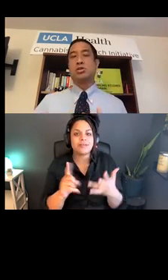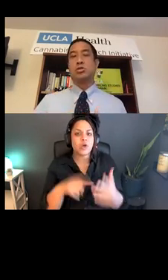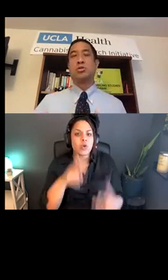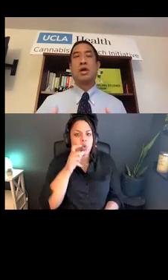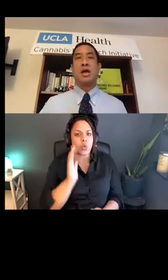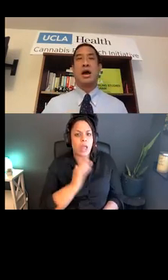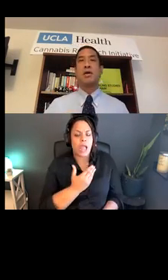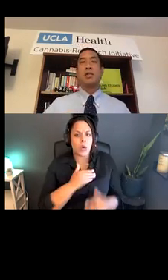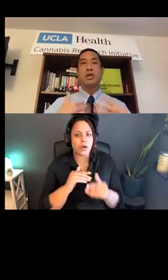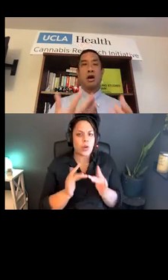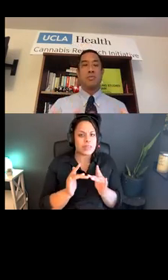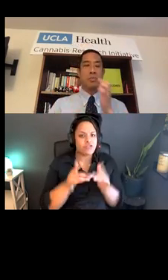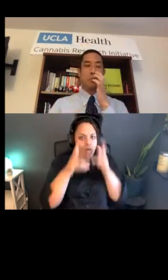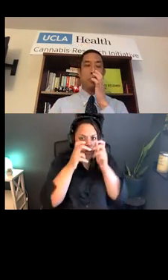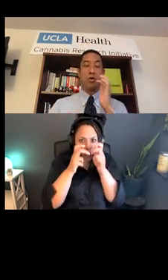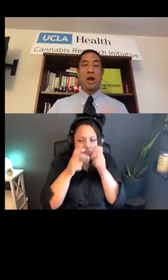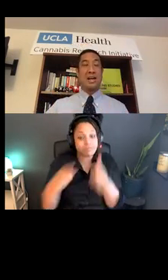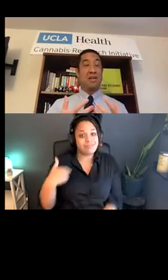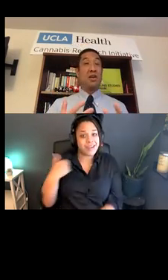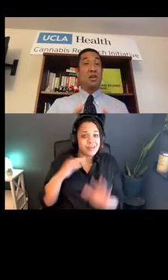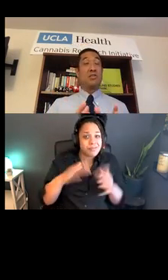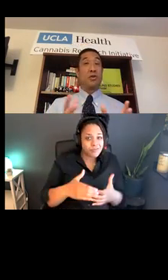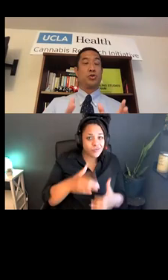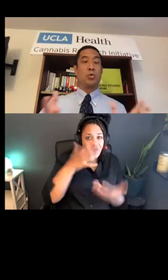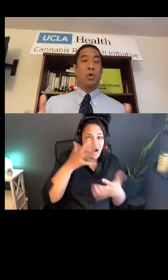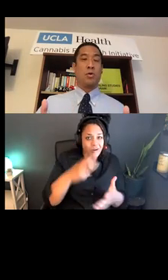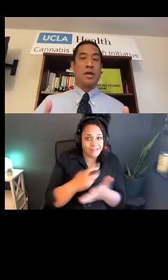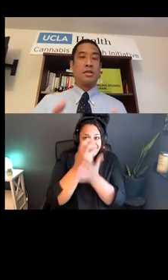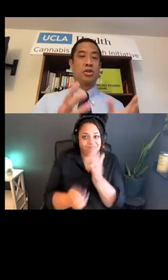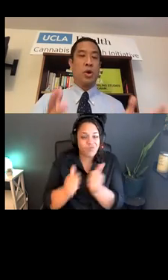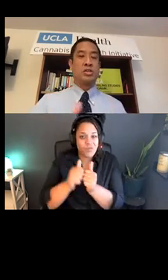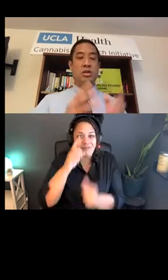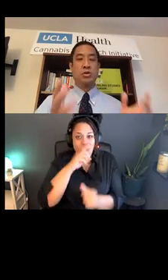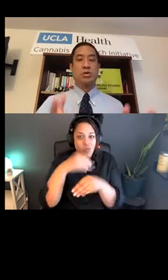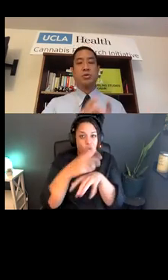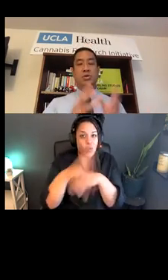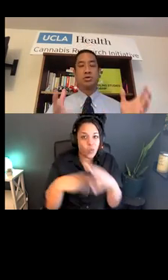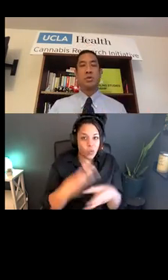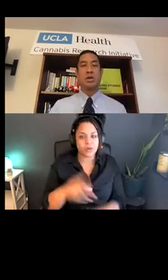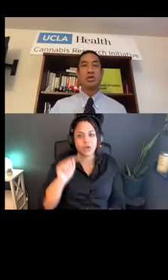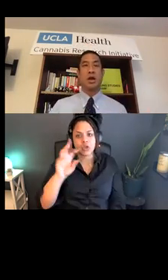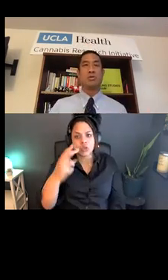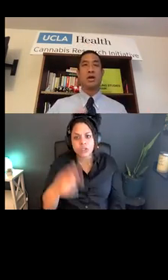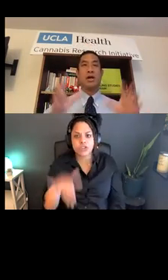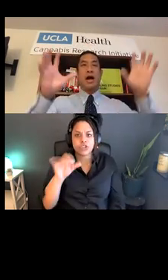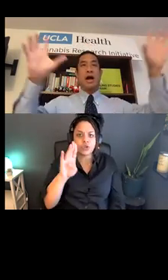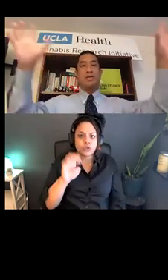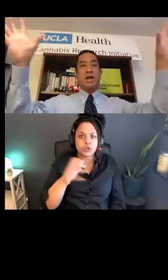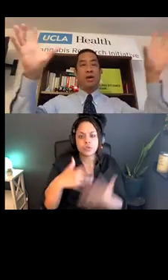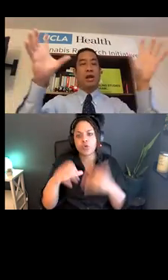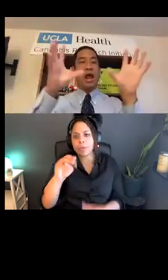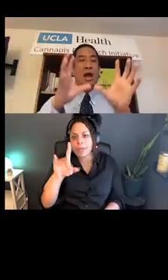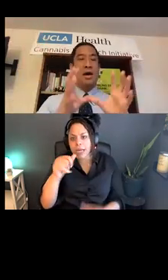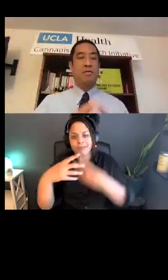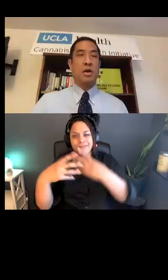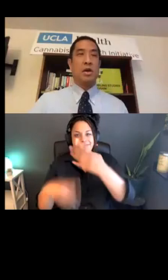digital consumers right now, the young people who are already living in this virtual world, the Twitch, the YouTube, the social media channels, how they